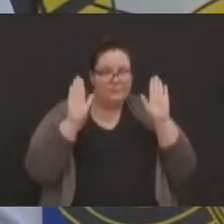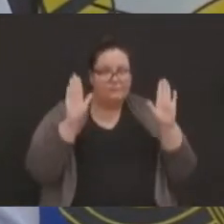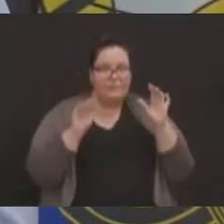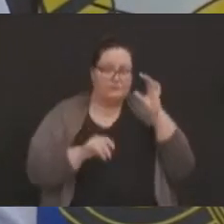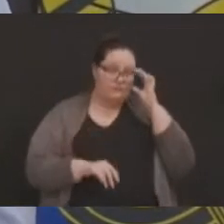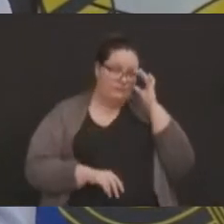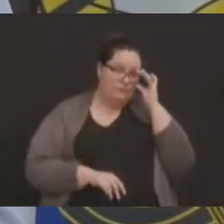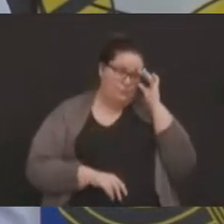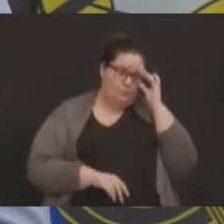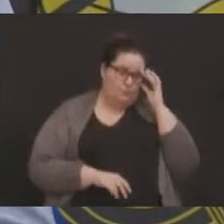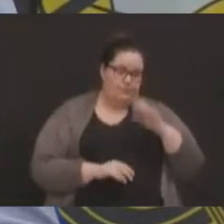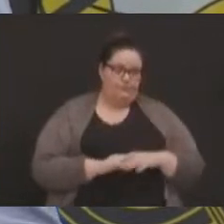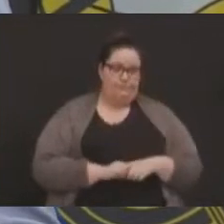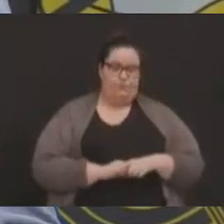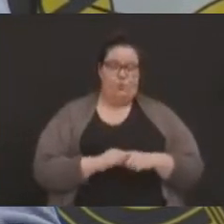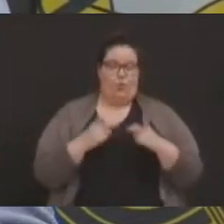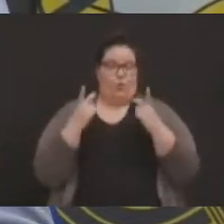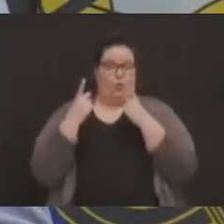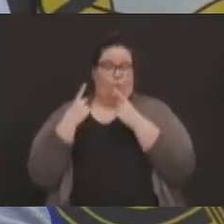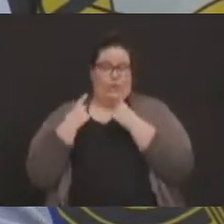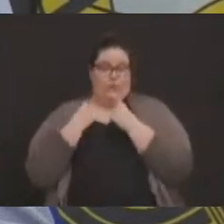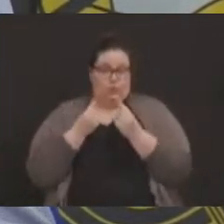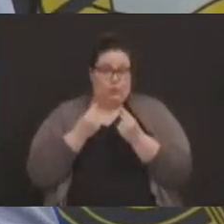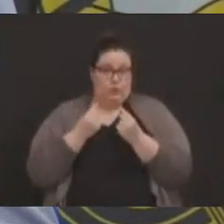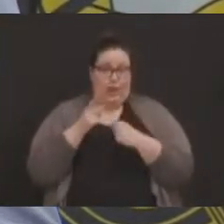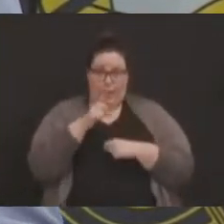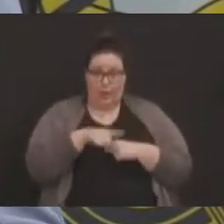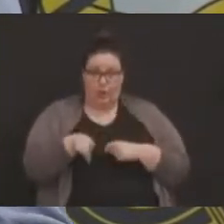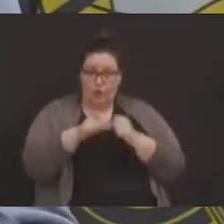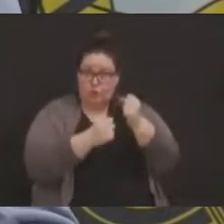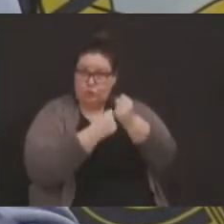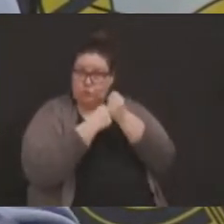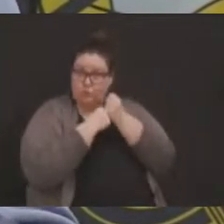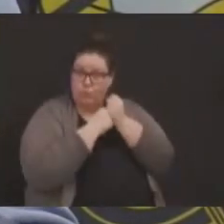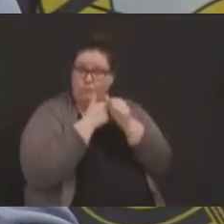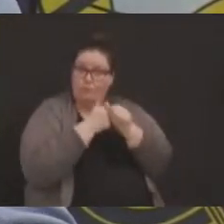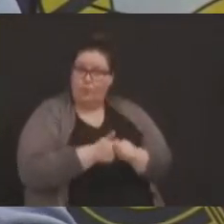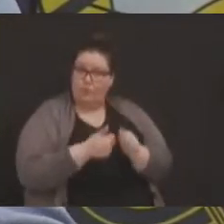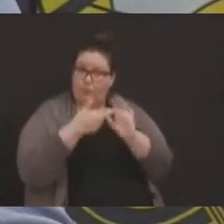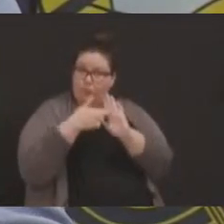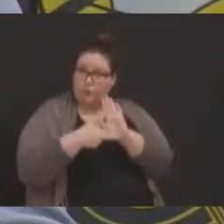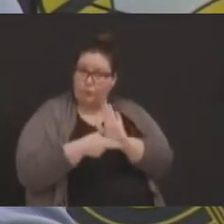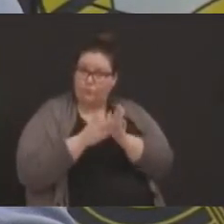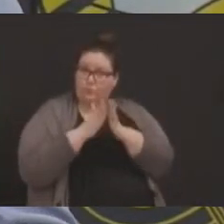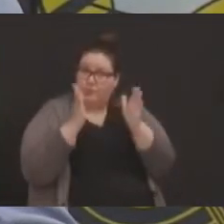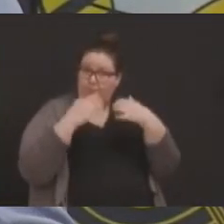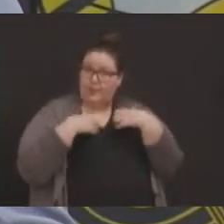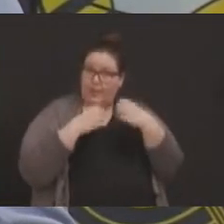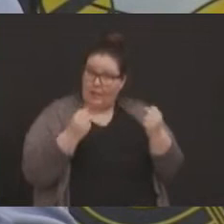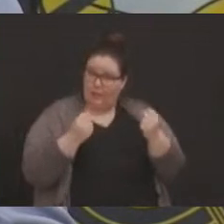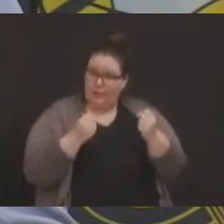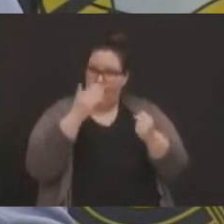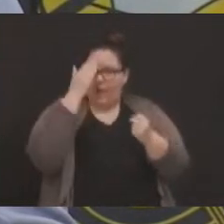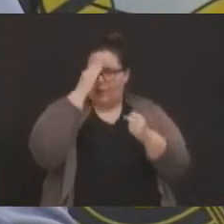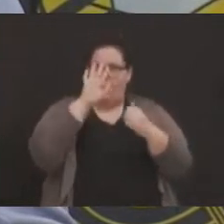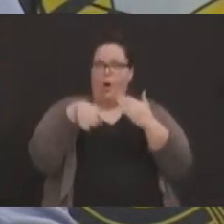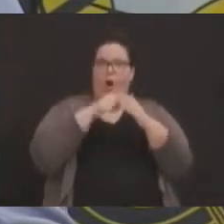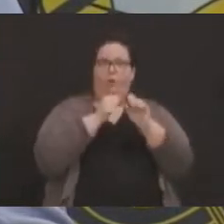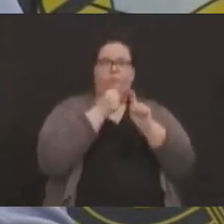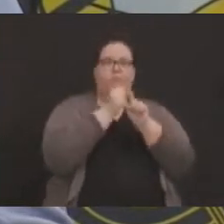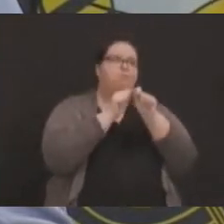under control and get New Brunswick back on track. And I would like to clarify that tomorrow night at midnight